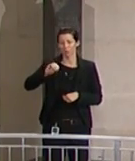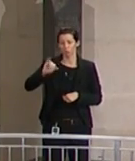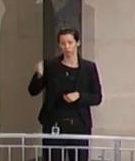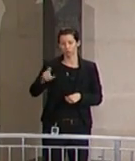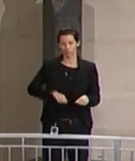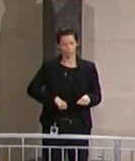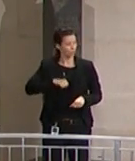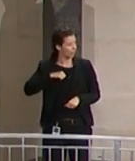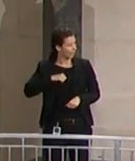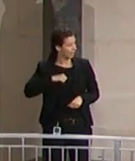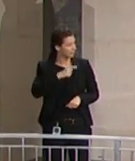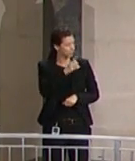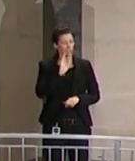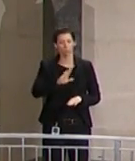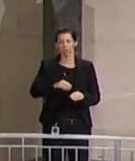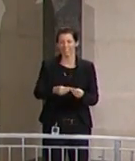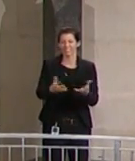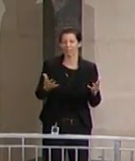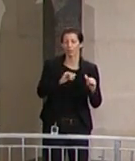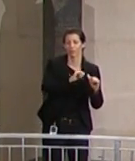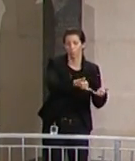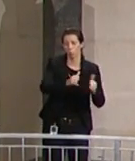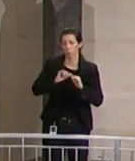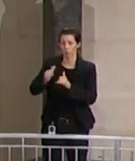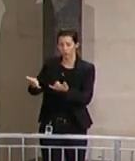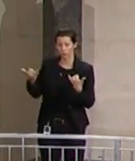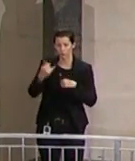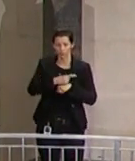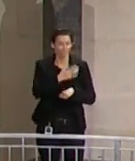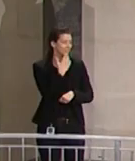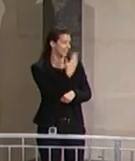will present the DOJ Pride Awards. Thank you as well.